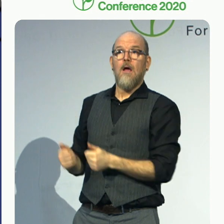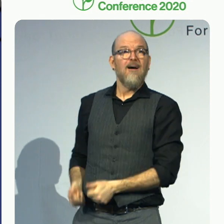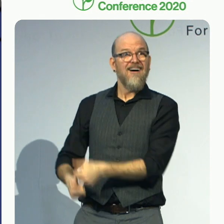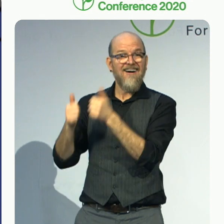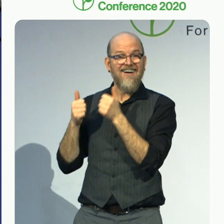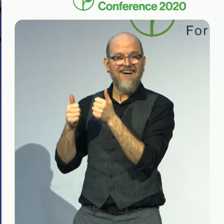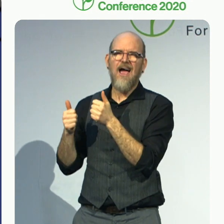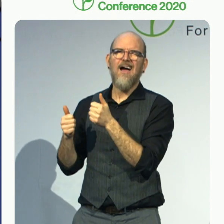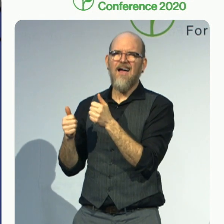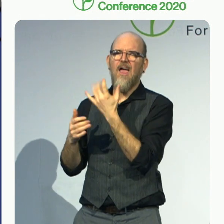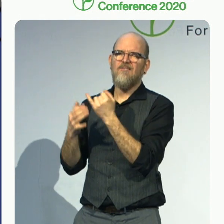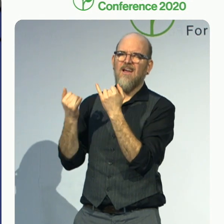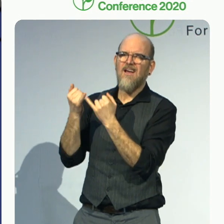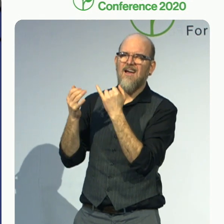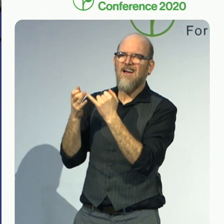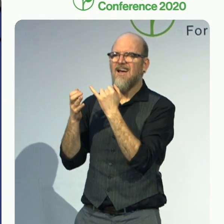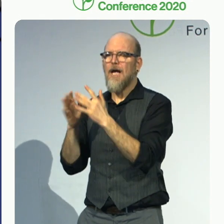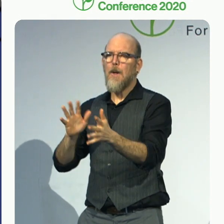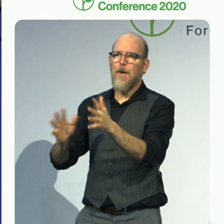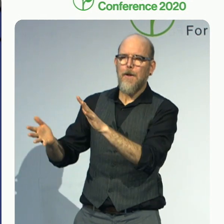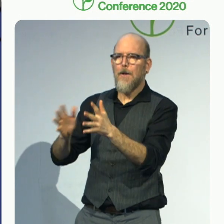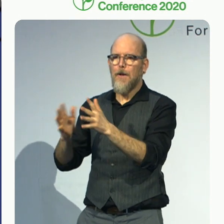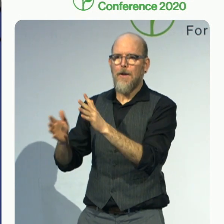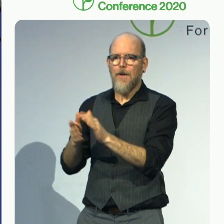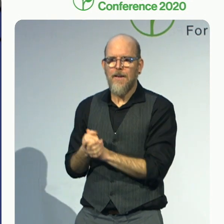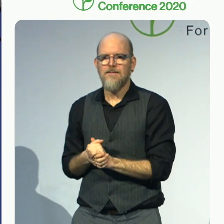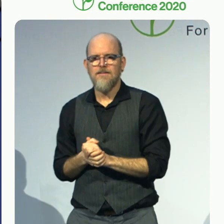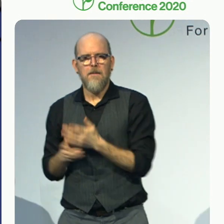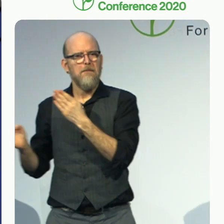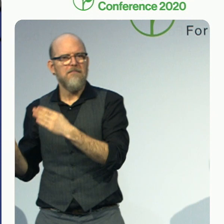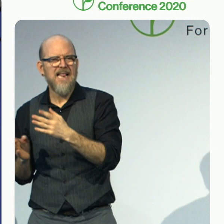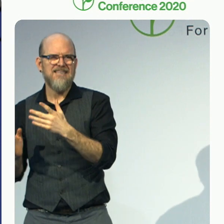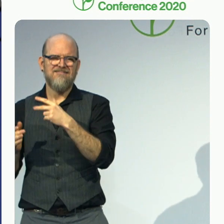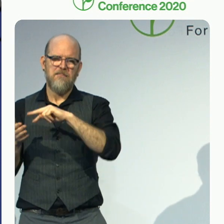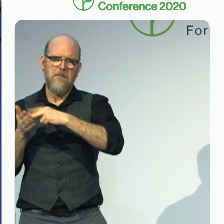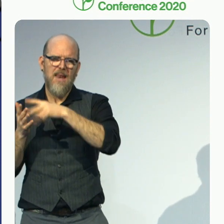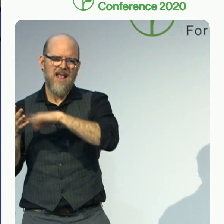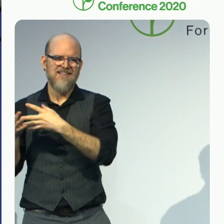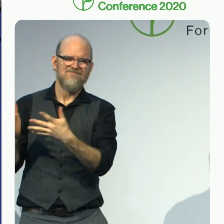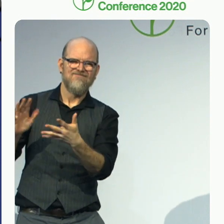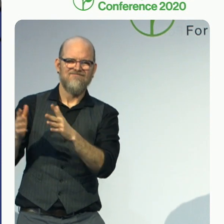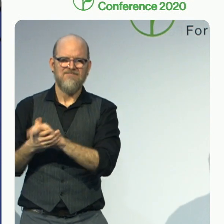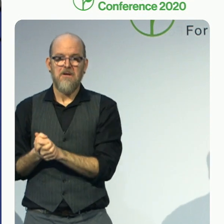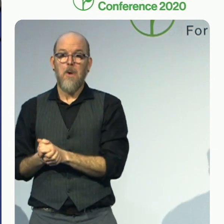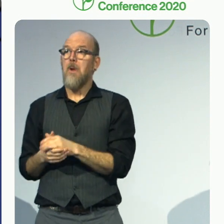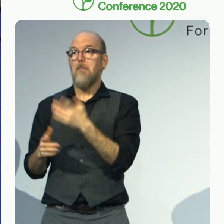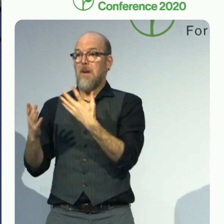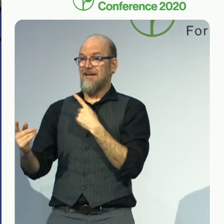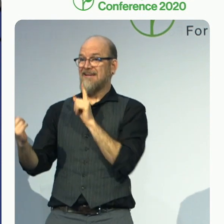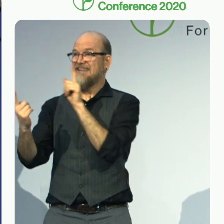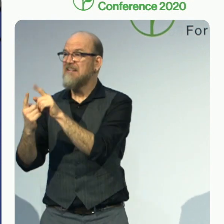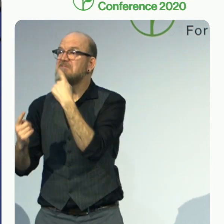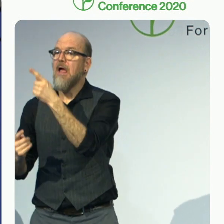of what do we do in response to that. Do we say, oh, well, that's okay, some people can go somewhere else? Or do we say, well, here is a clear cause